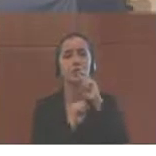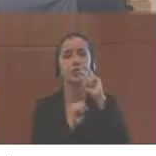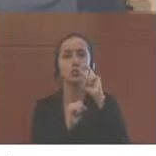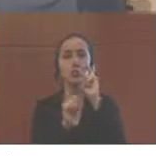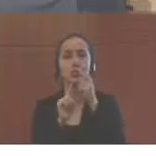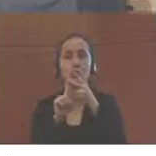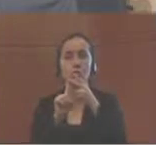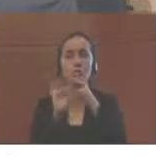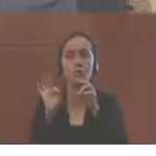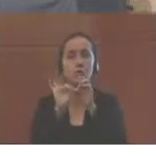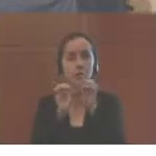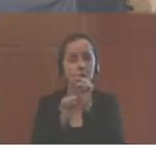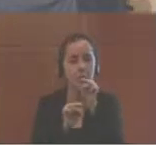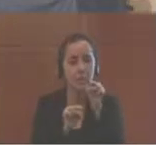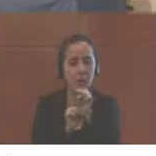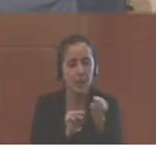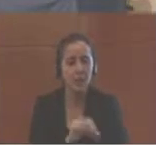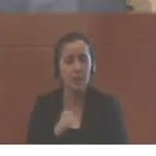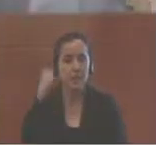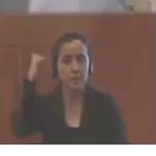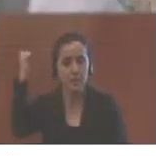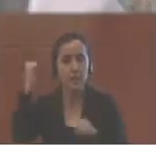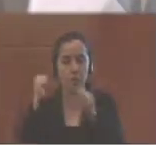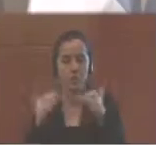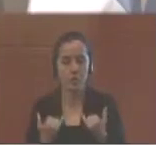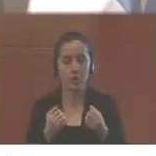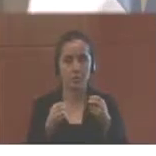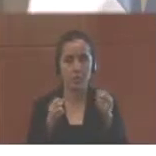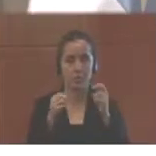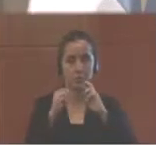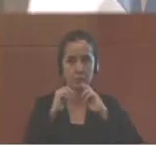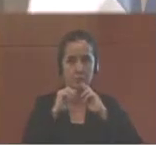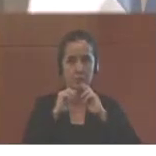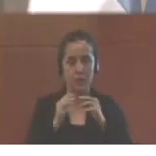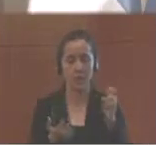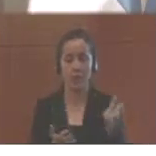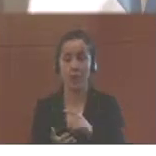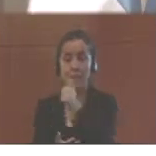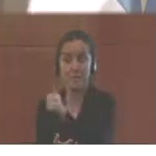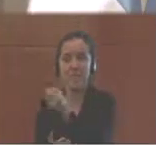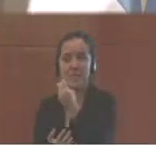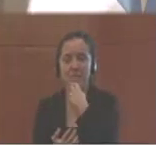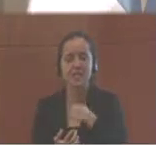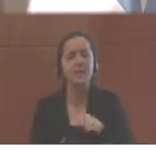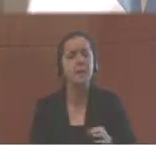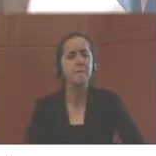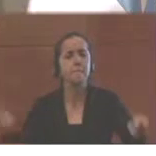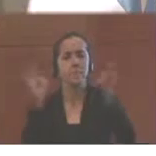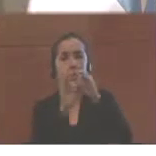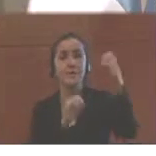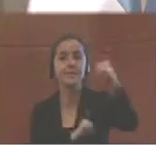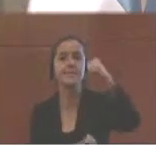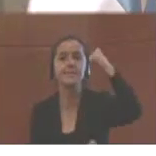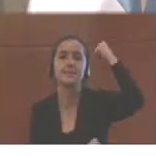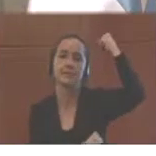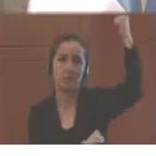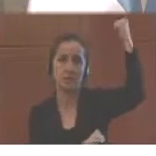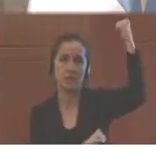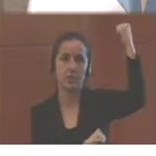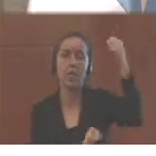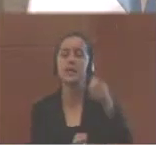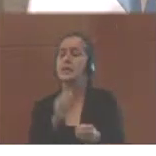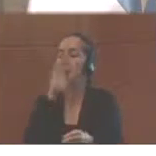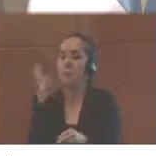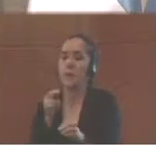to emphasize on two of the main demands, and I'm going to read it as they suggest, to for